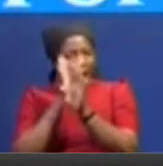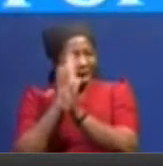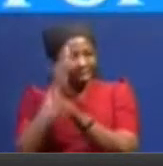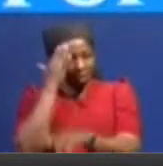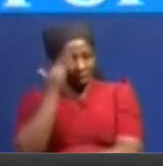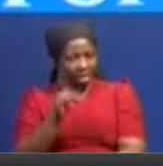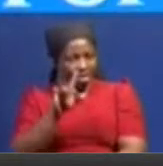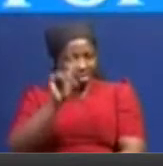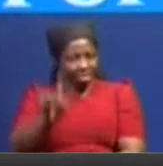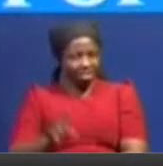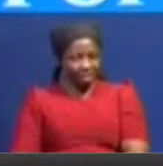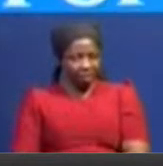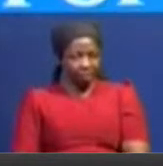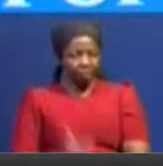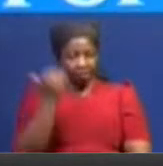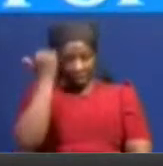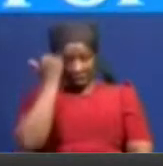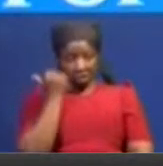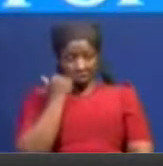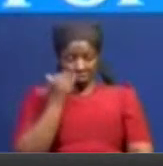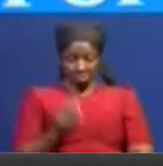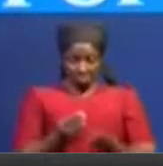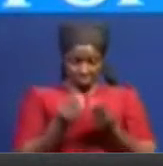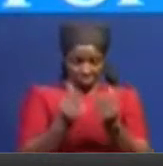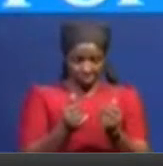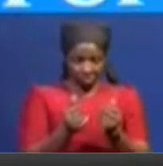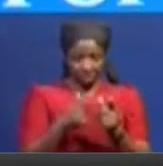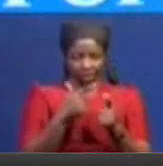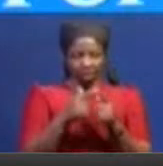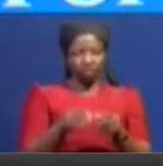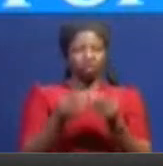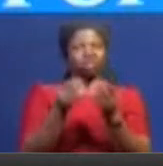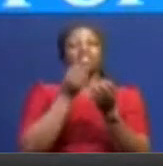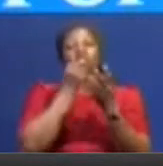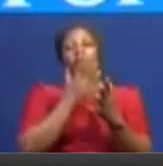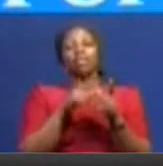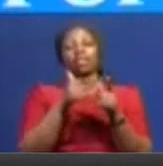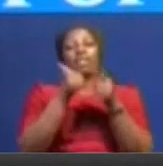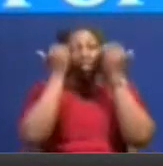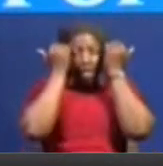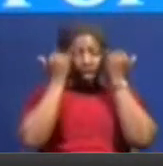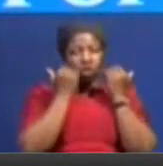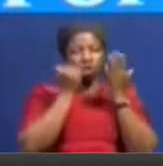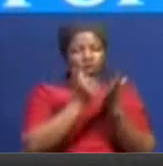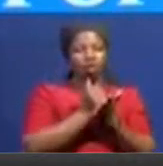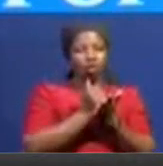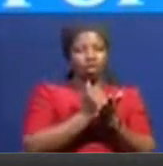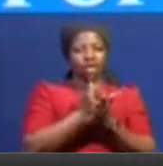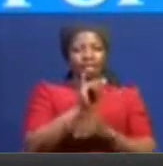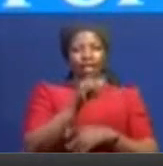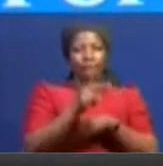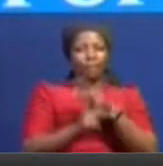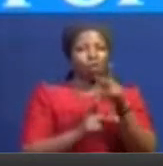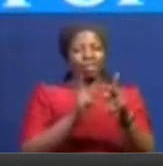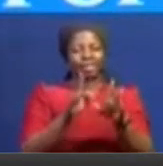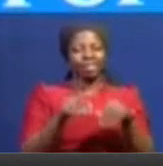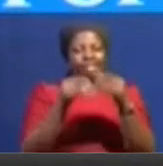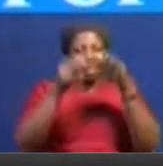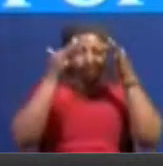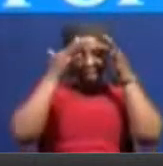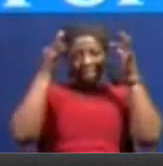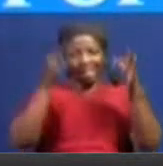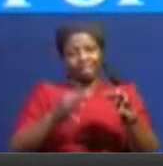arbitrator is the court. Then you provide that the court audit that process and give a judgment as to